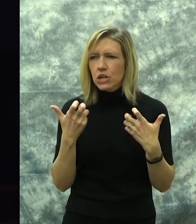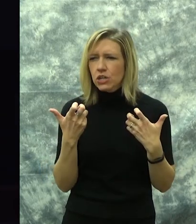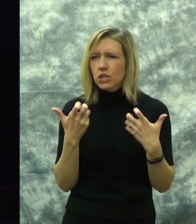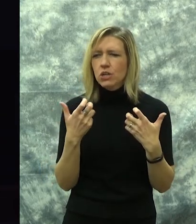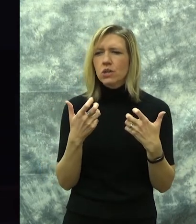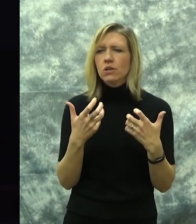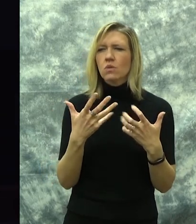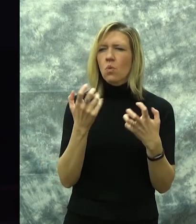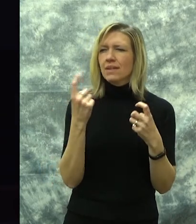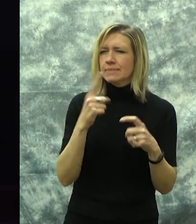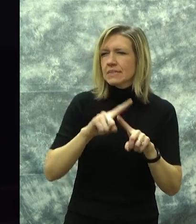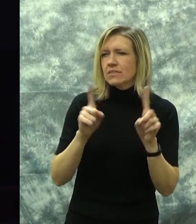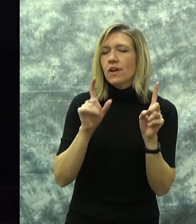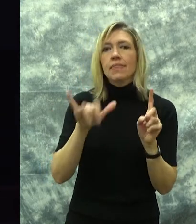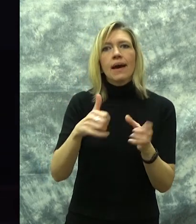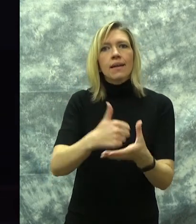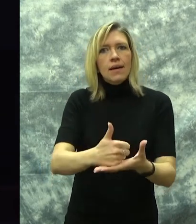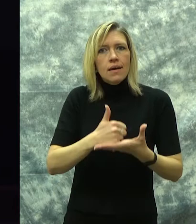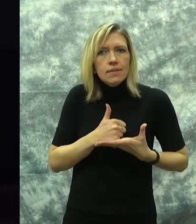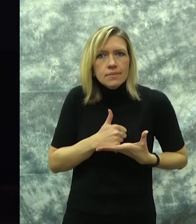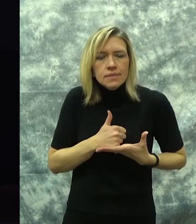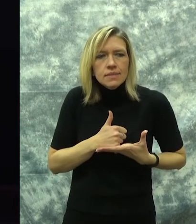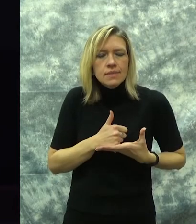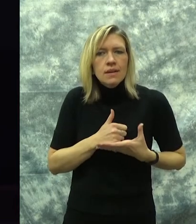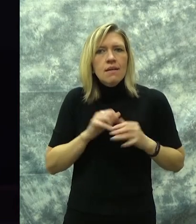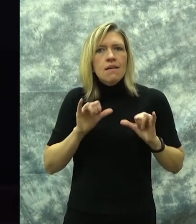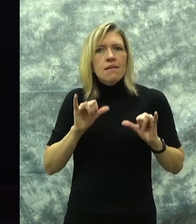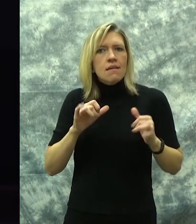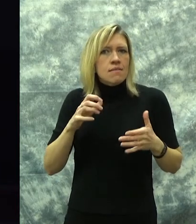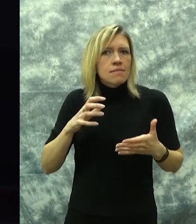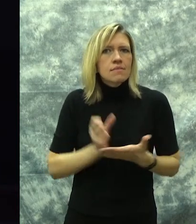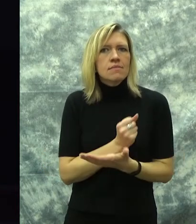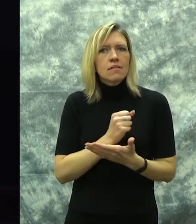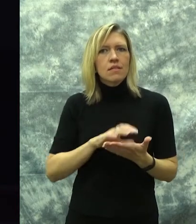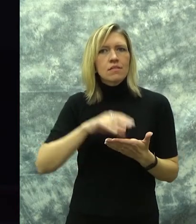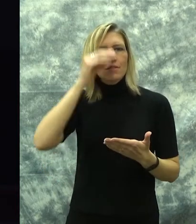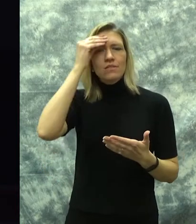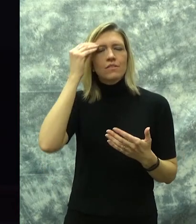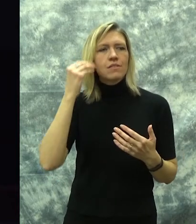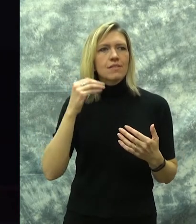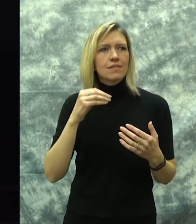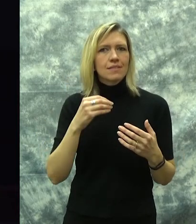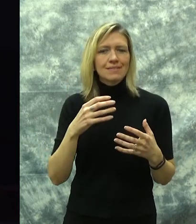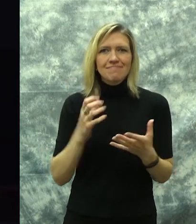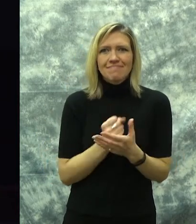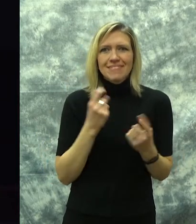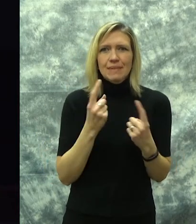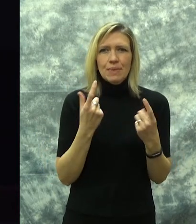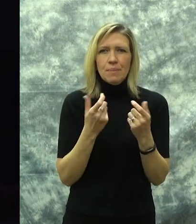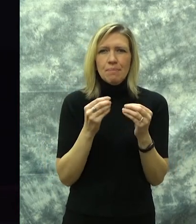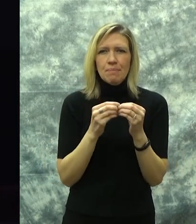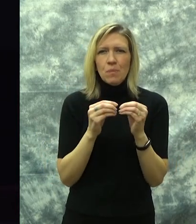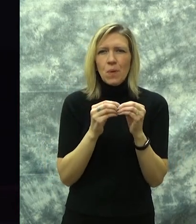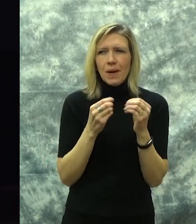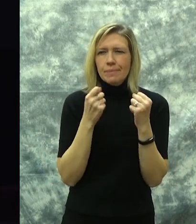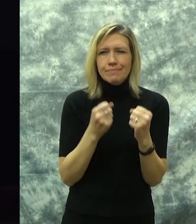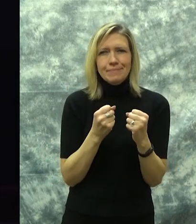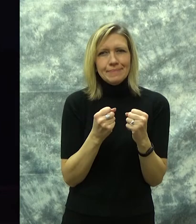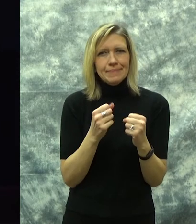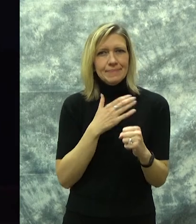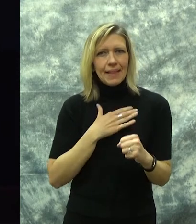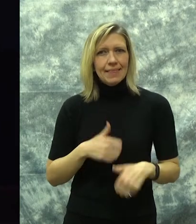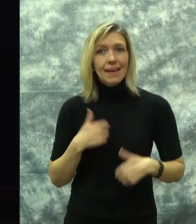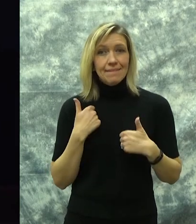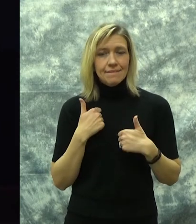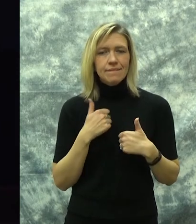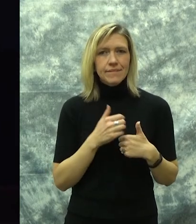am and helps me embrace something bigger in my life. So it's been a great gift. And for all of us, I think it's a big thing to say, I've come out